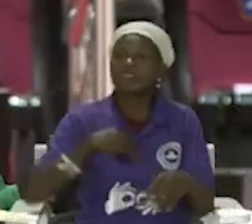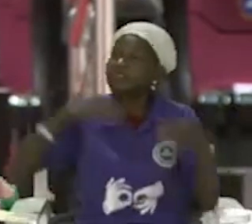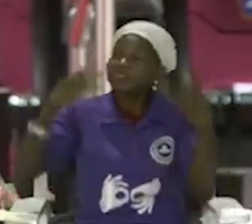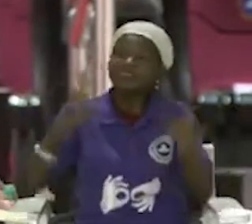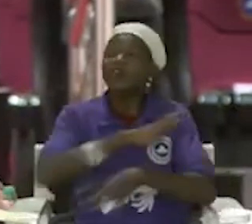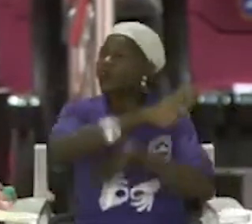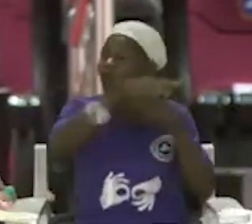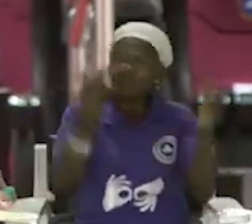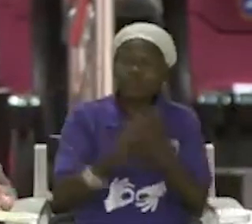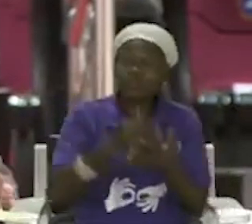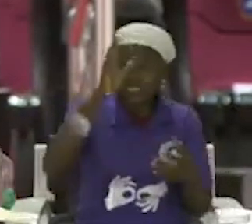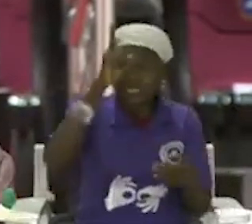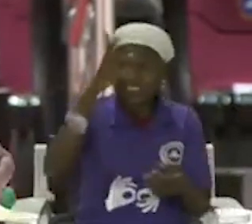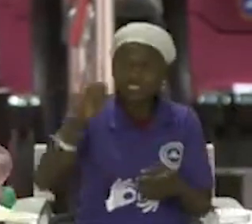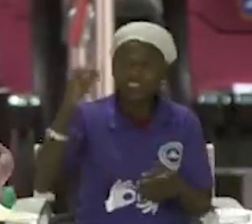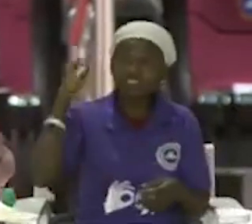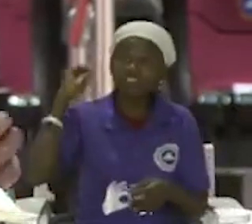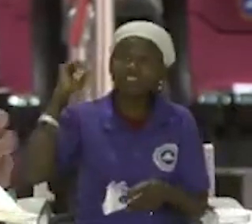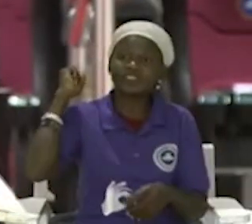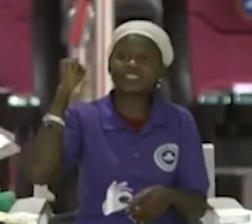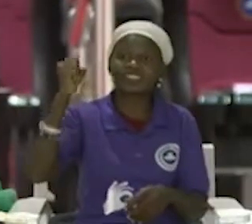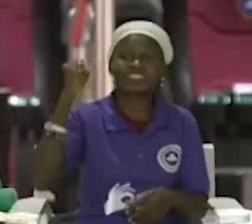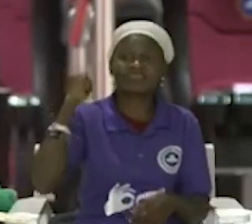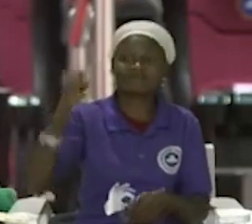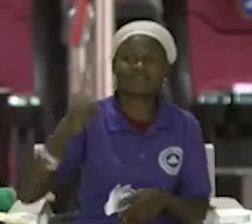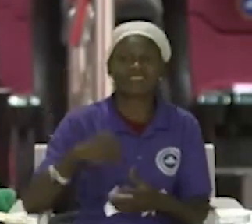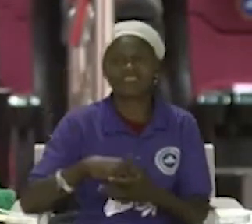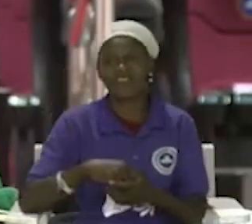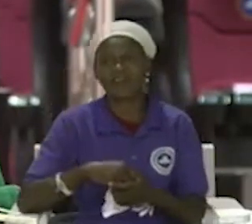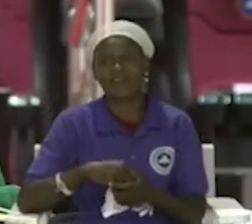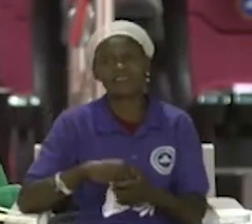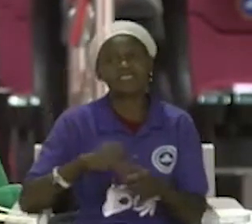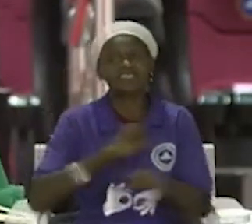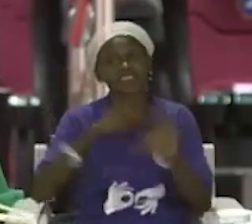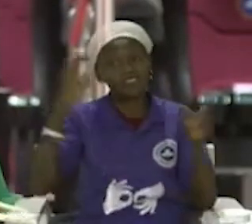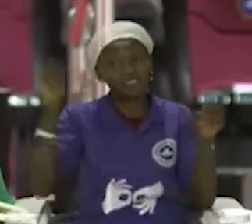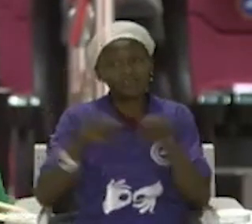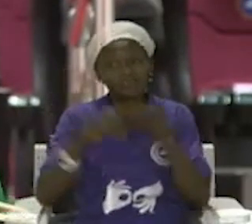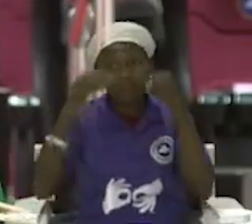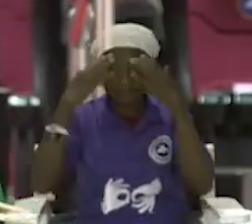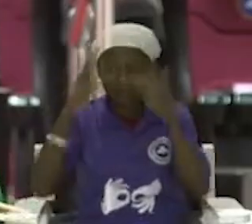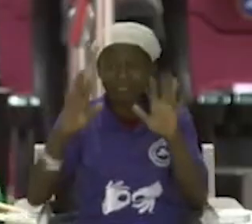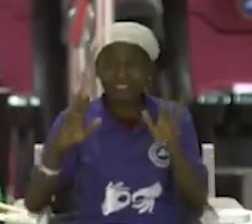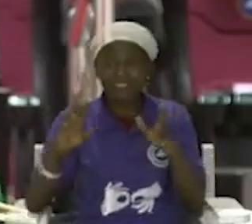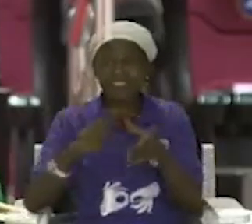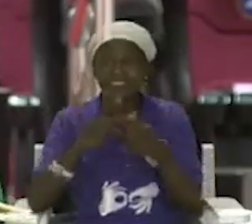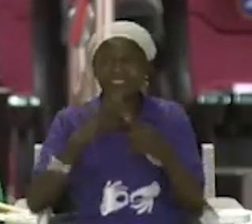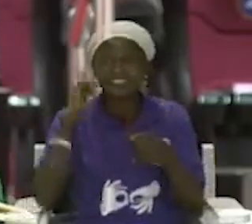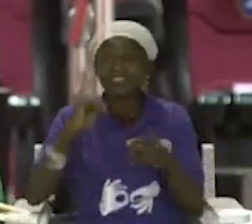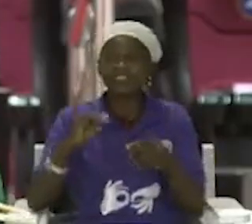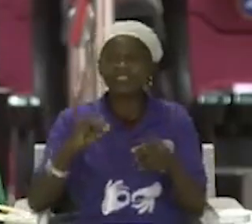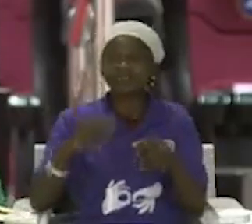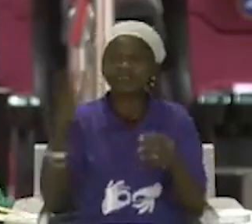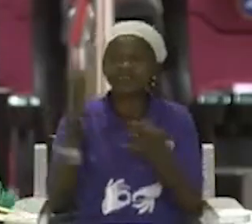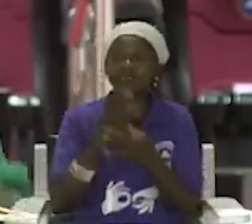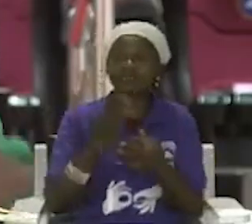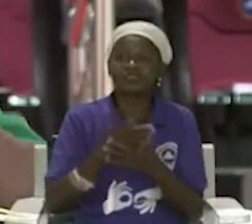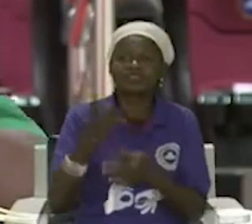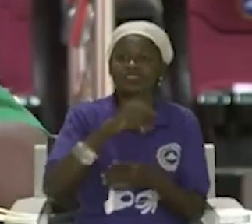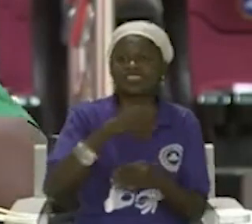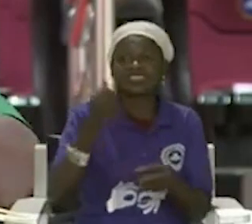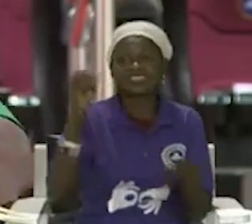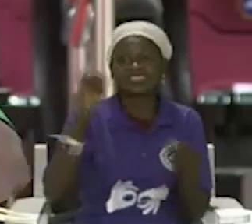my sermons. So I don't even know whether I should be bothering you any longer.